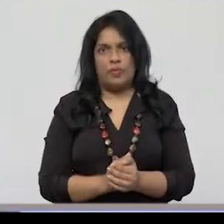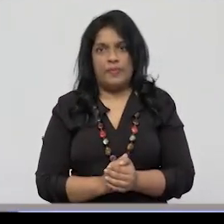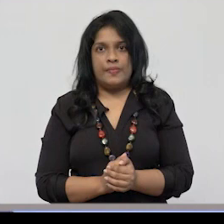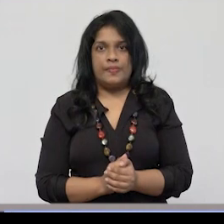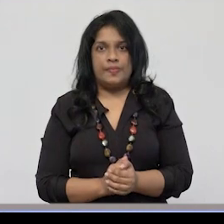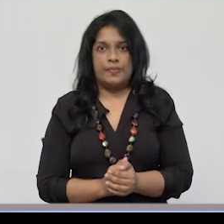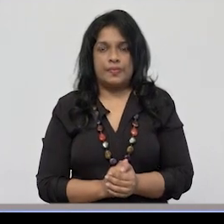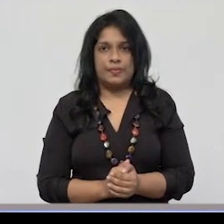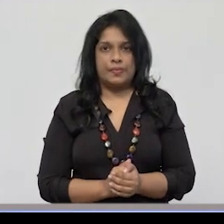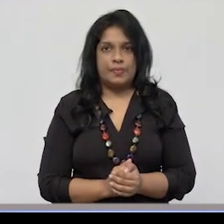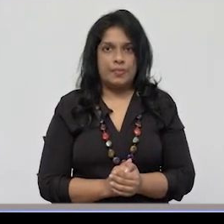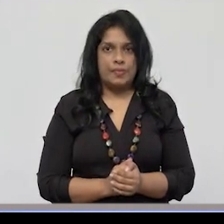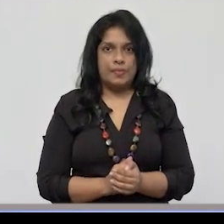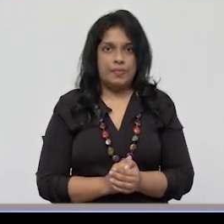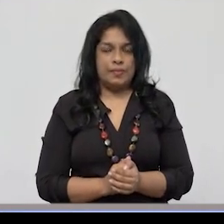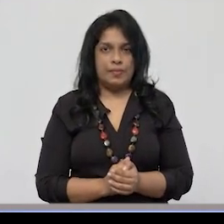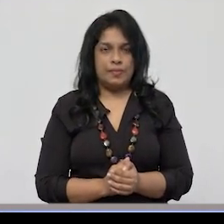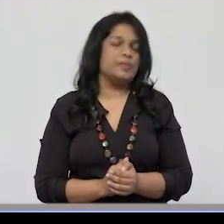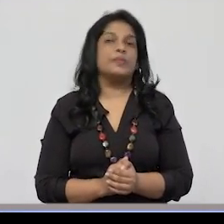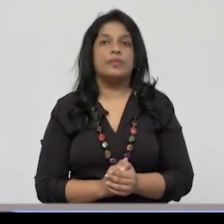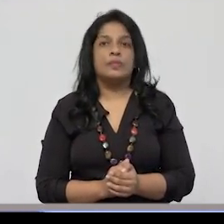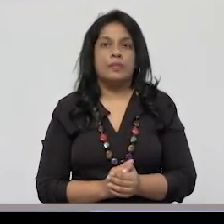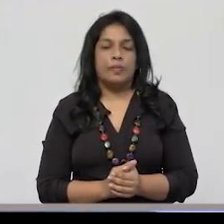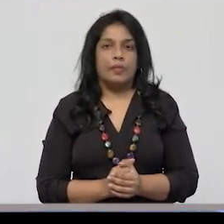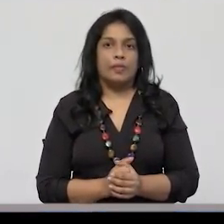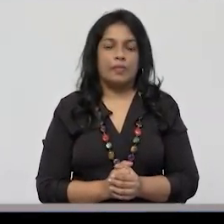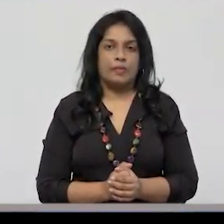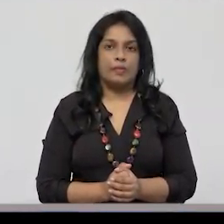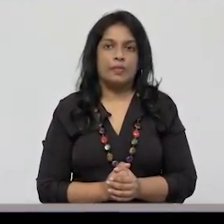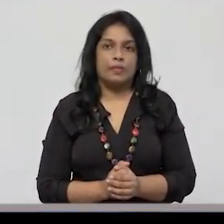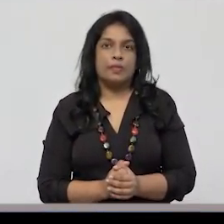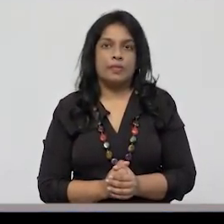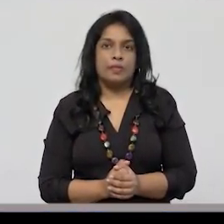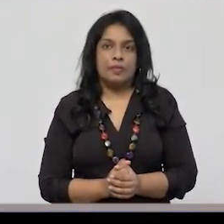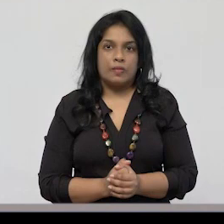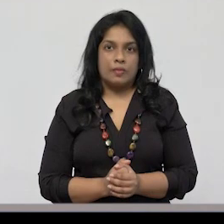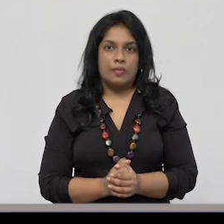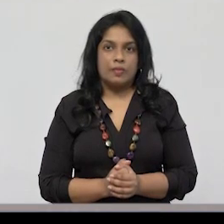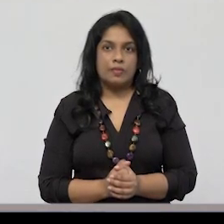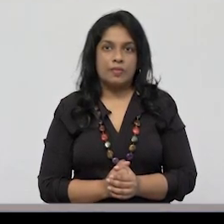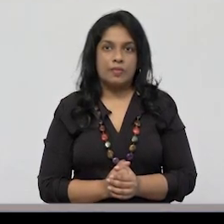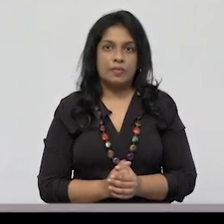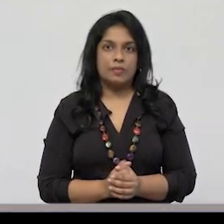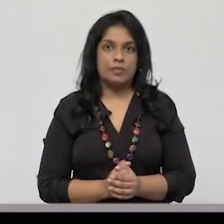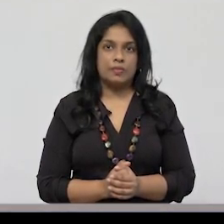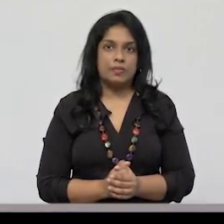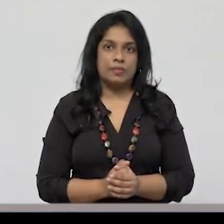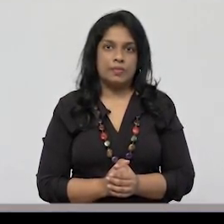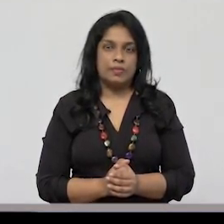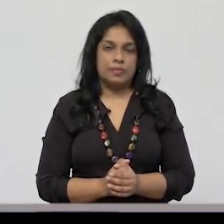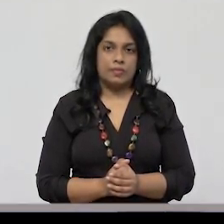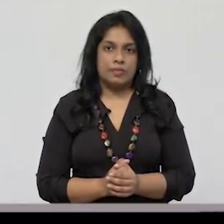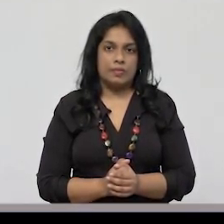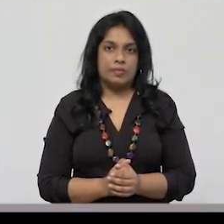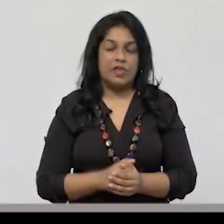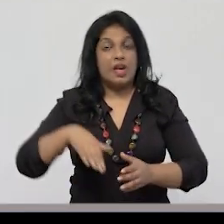knowledge is when there is no knowledge, God gives knowledge and says, there's a sister here, you have this, or this is going to happen in your life. And a prophetic word, a